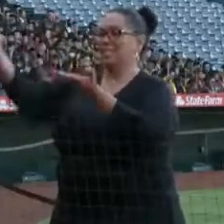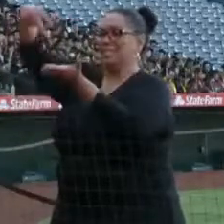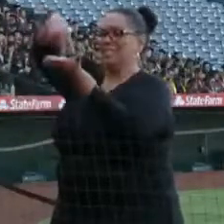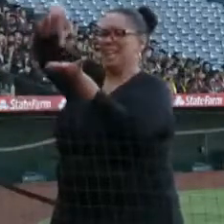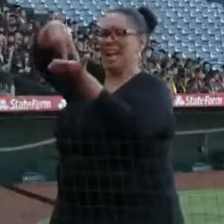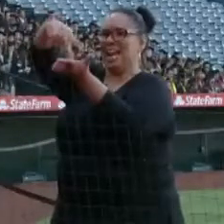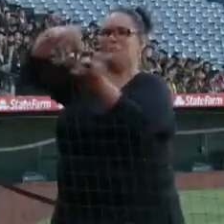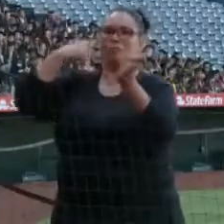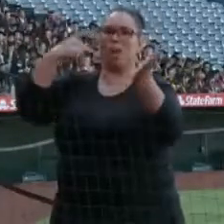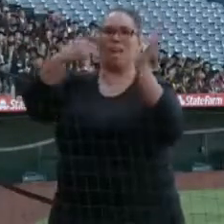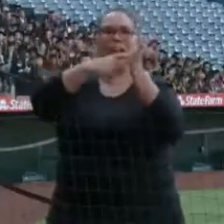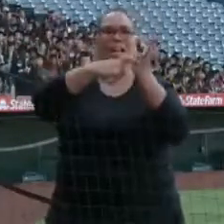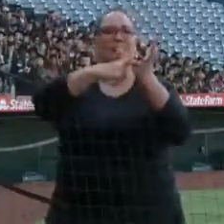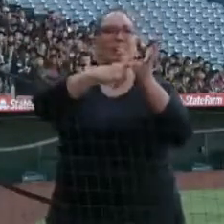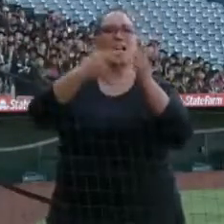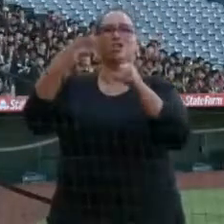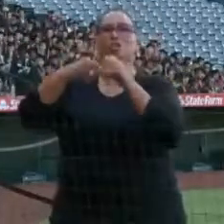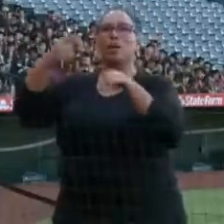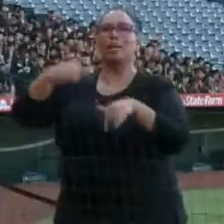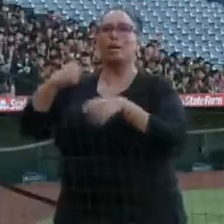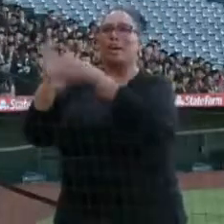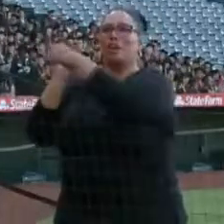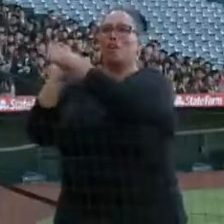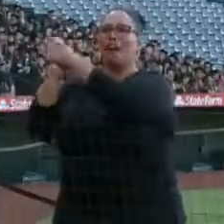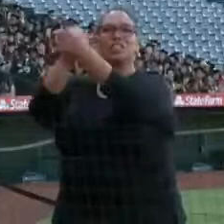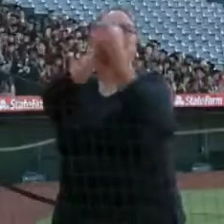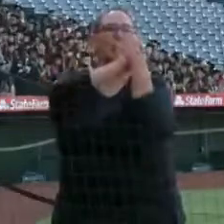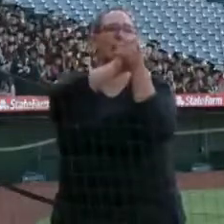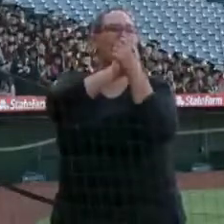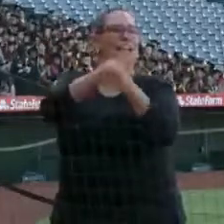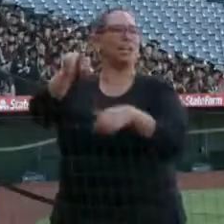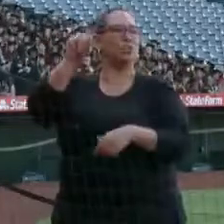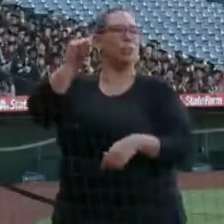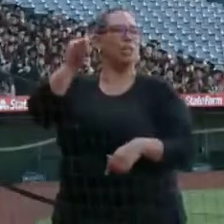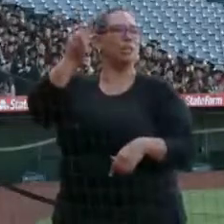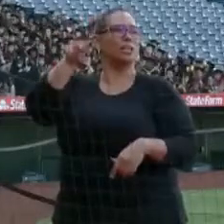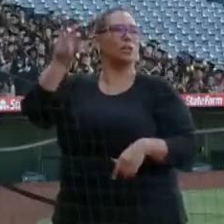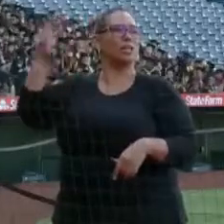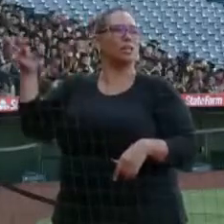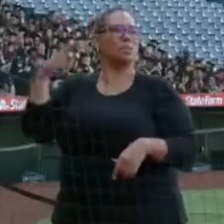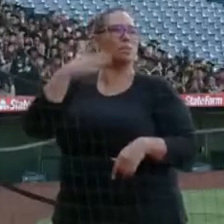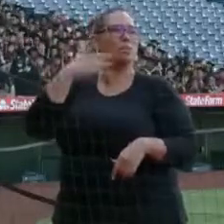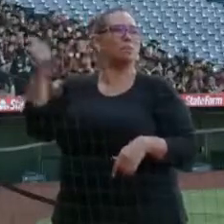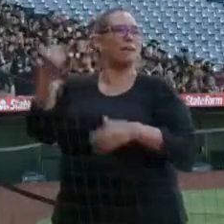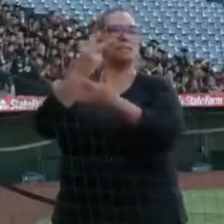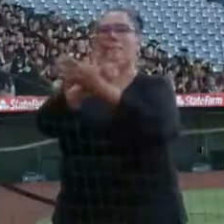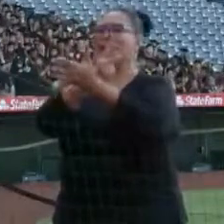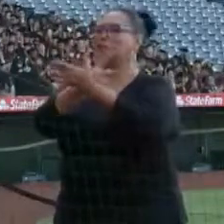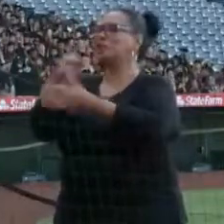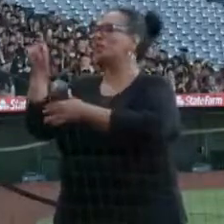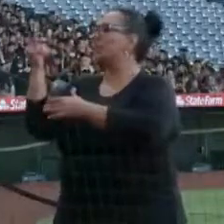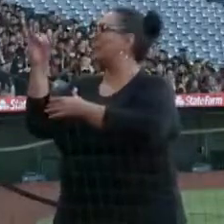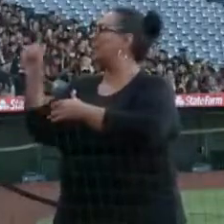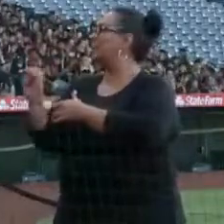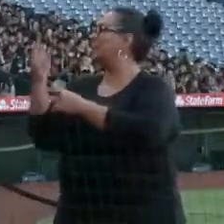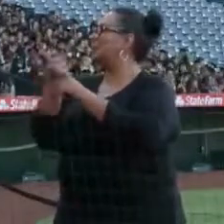And audience, please join me in congratulating the 2022 Best Master's Thesis winners.